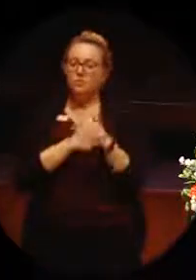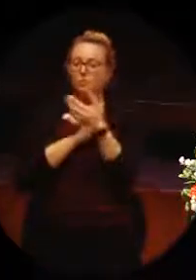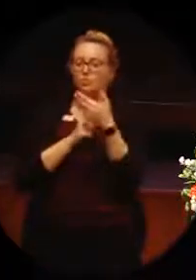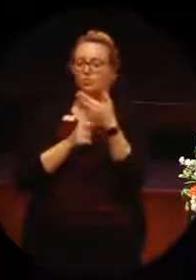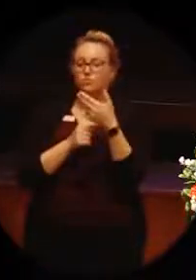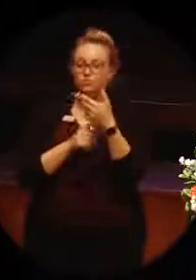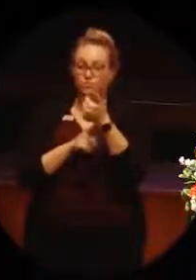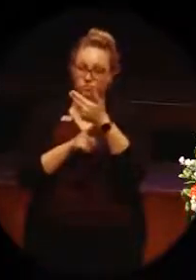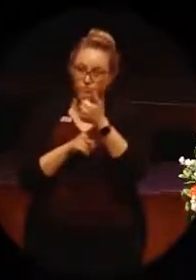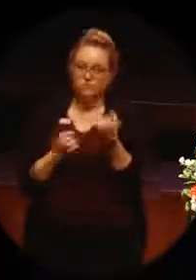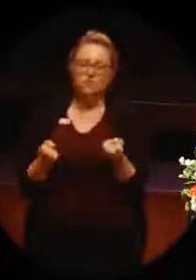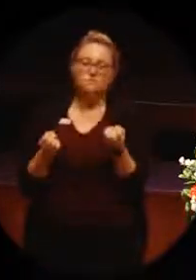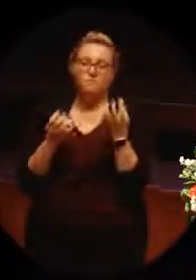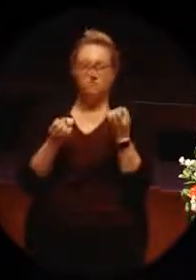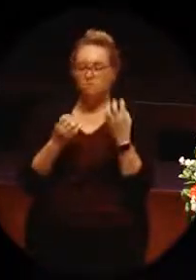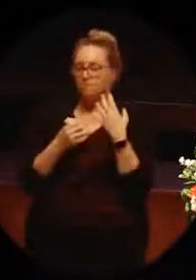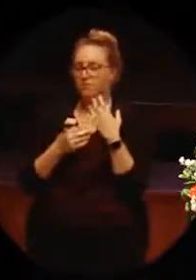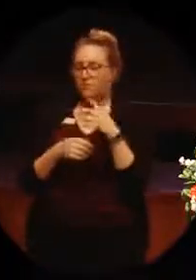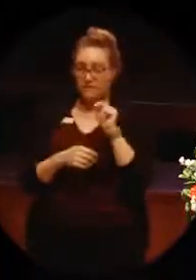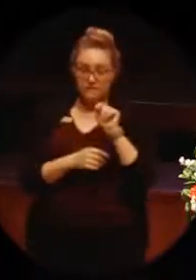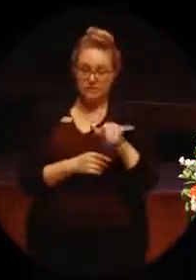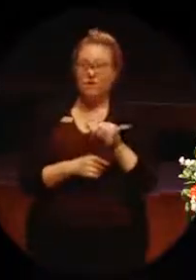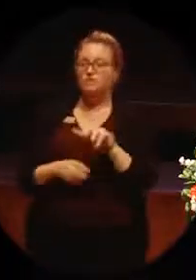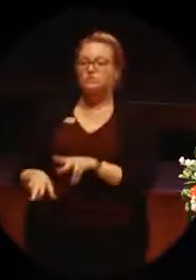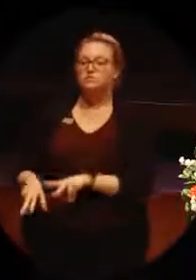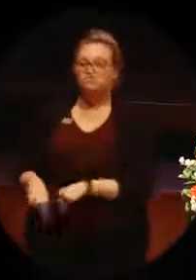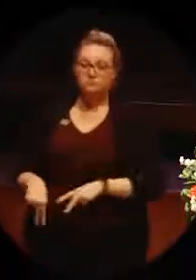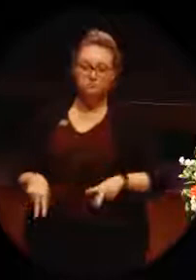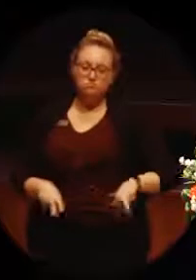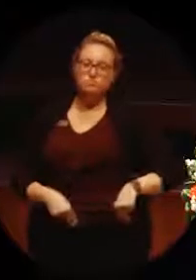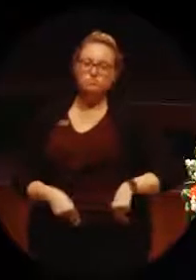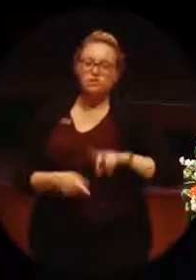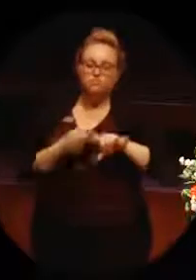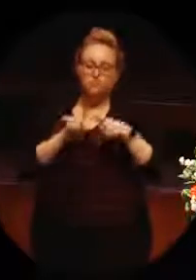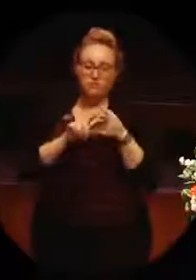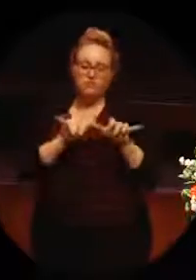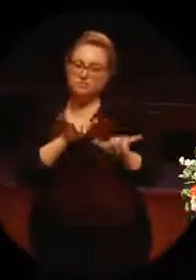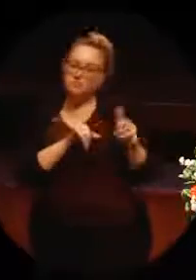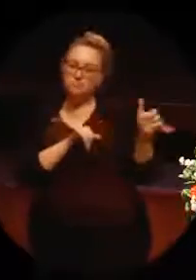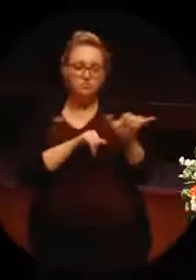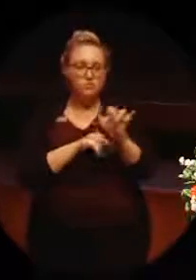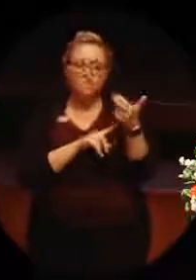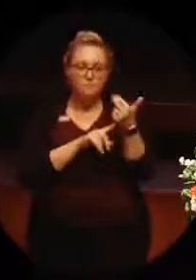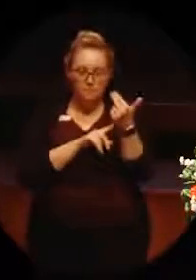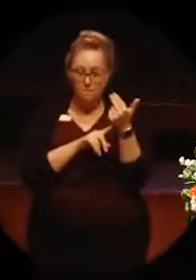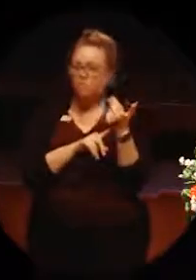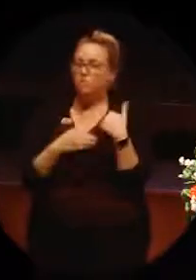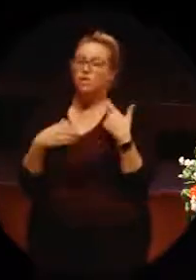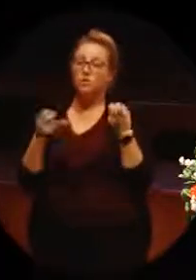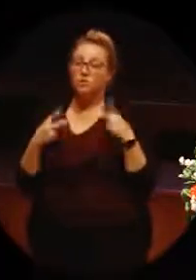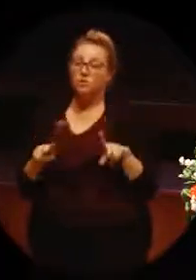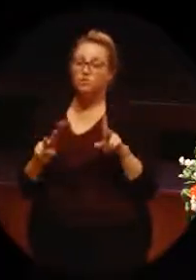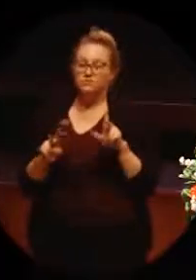in a hotel where many of Ty's Navy SEAL friends were also staying. And we had the